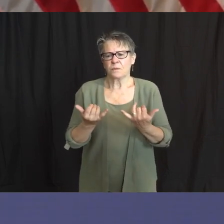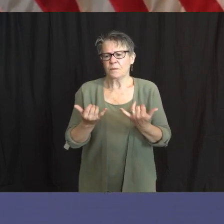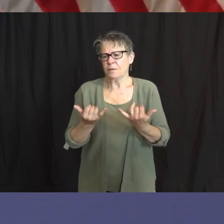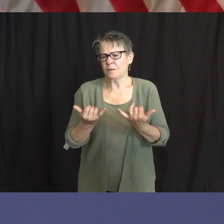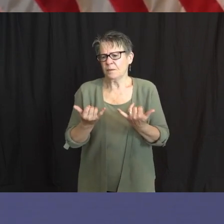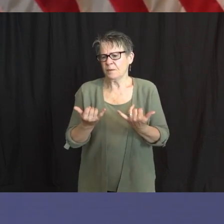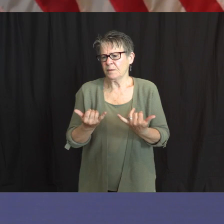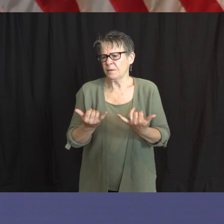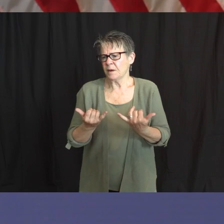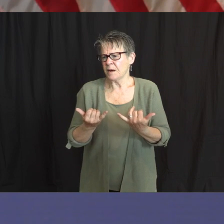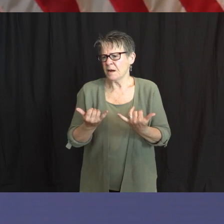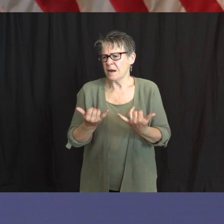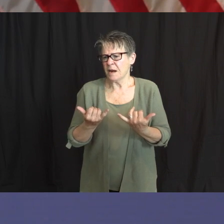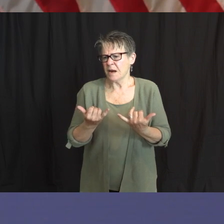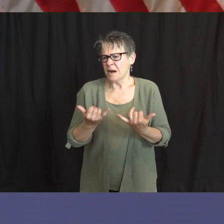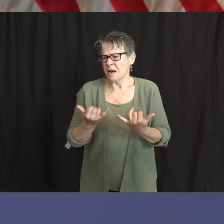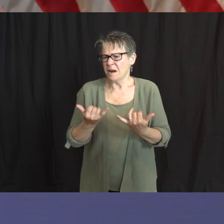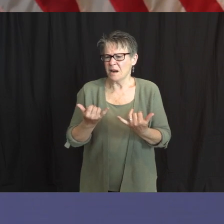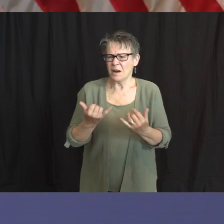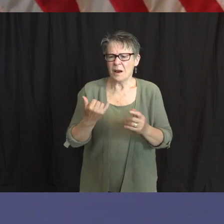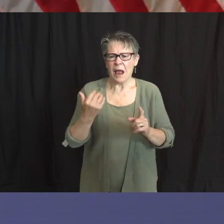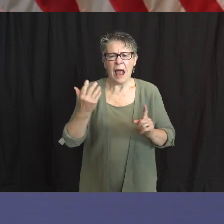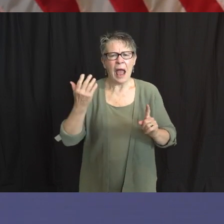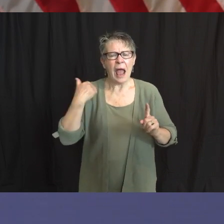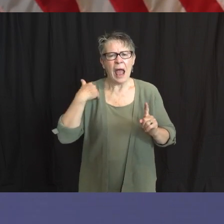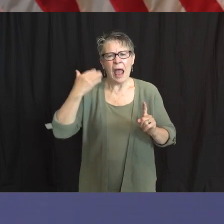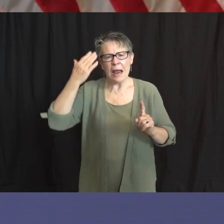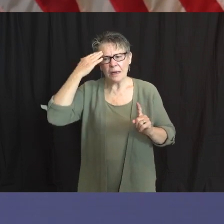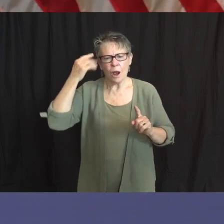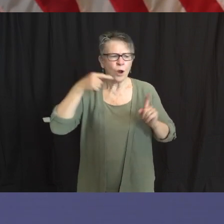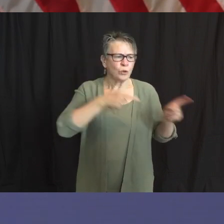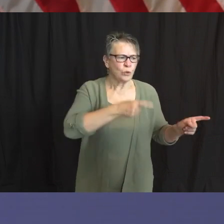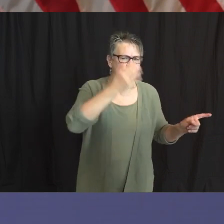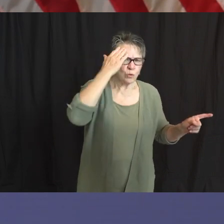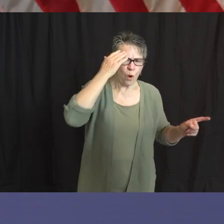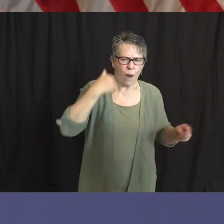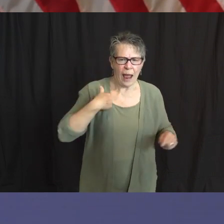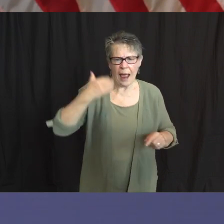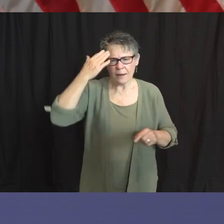it, I know. Catherine McCabe has seen it. There's far too little face